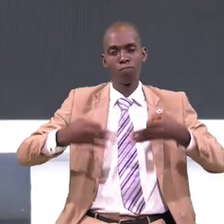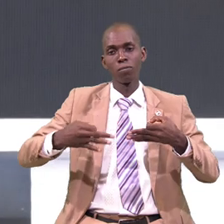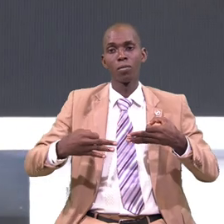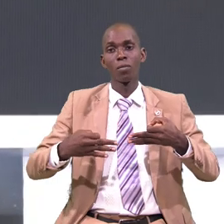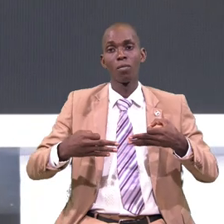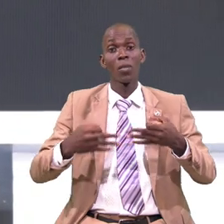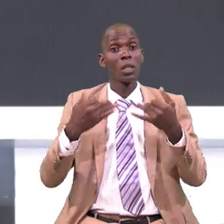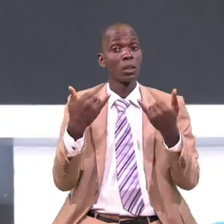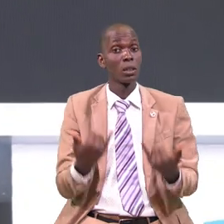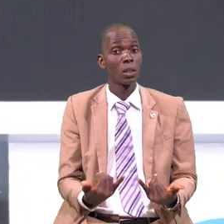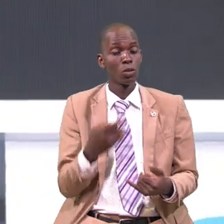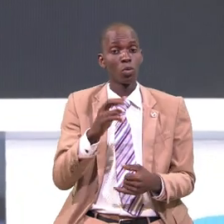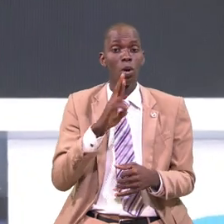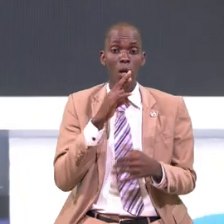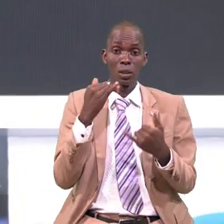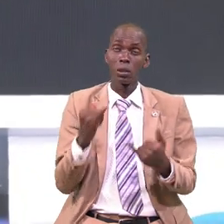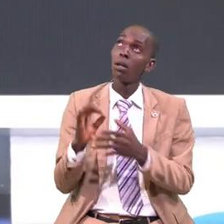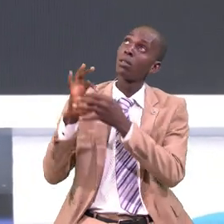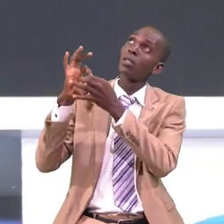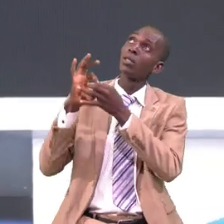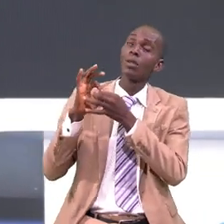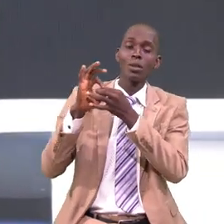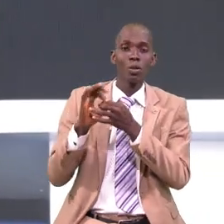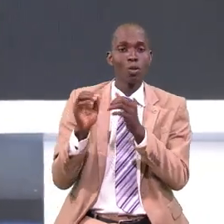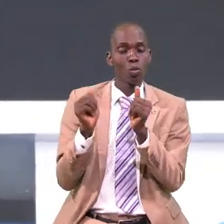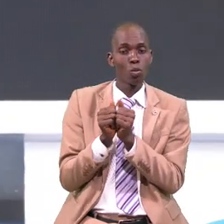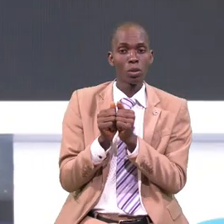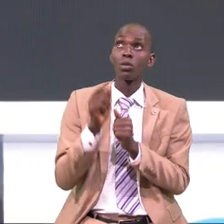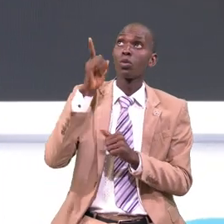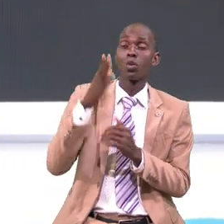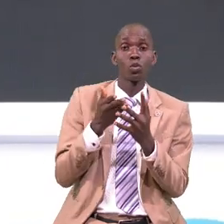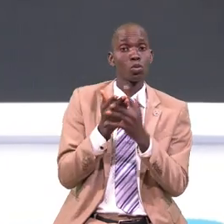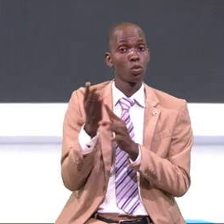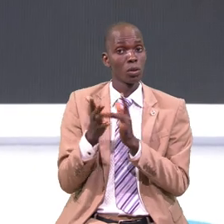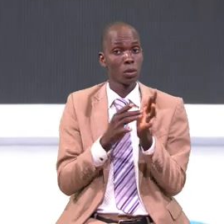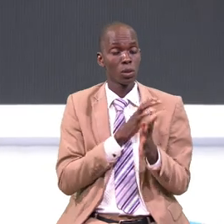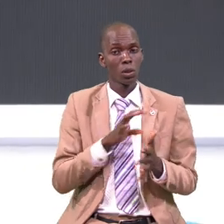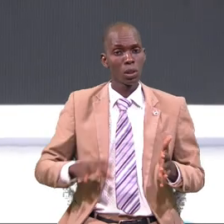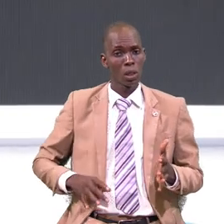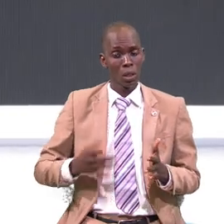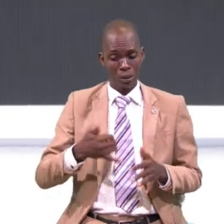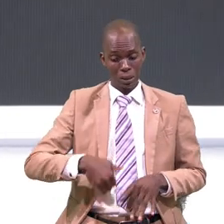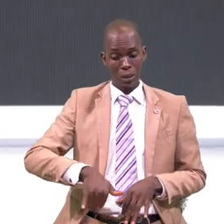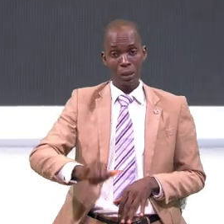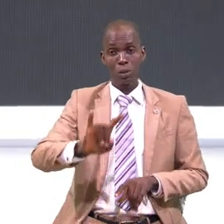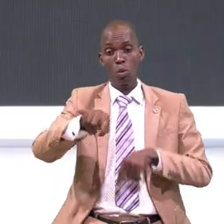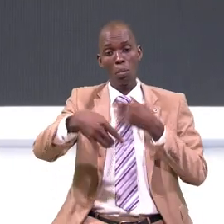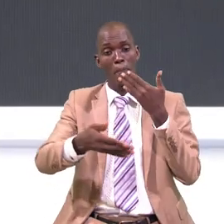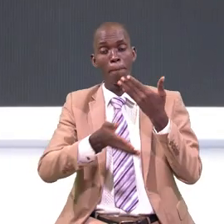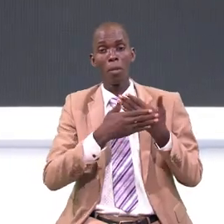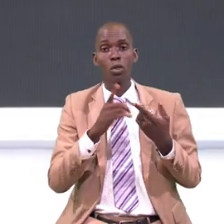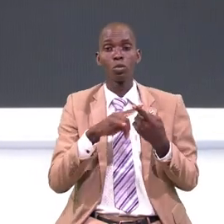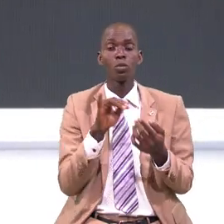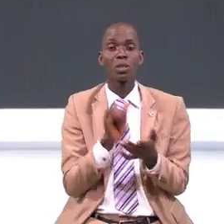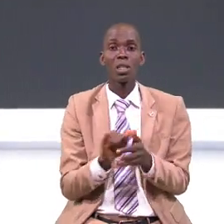Now you are reconciled with God through Jesus Christ. And you go back to that same